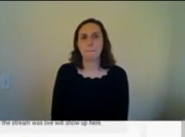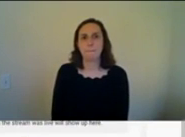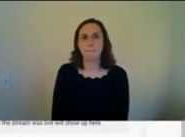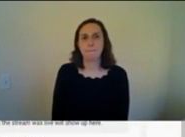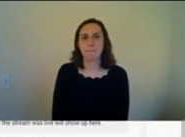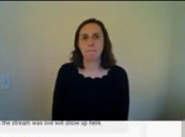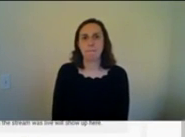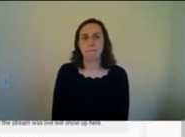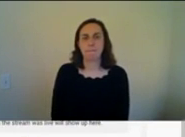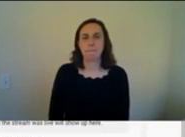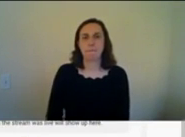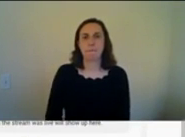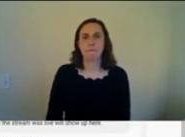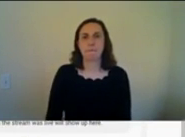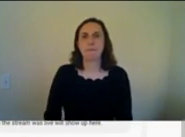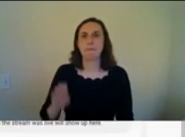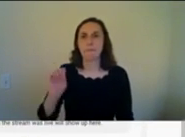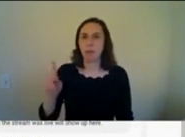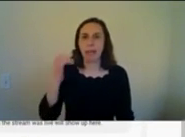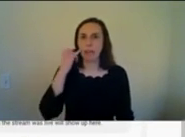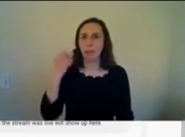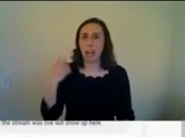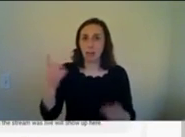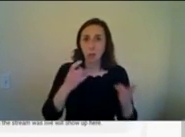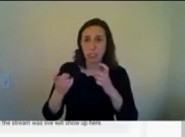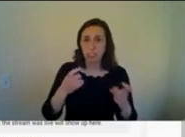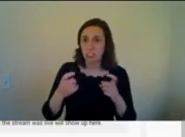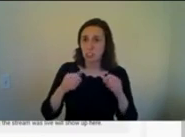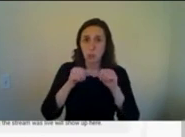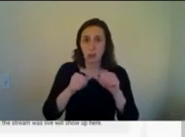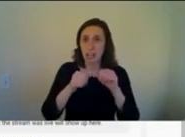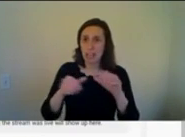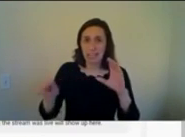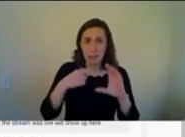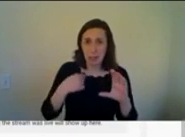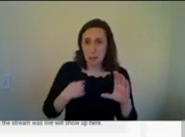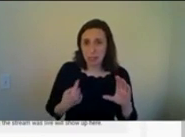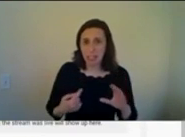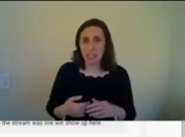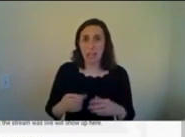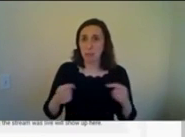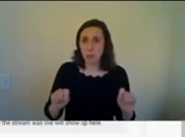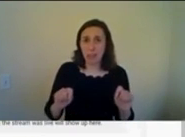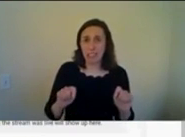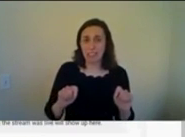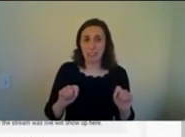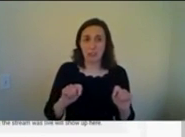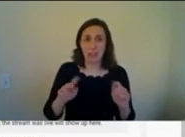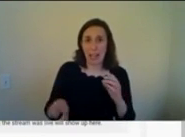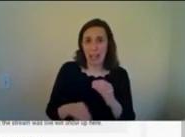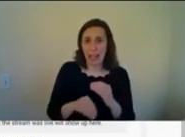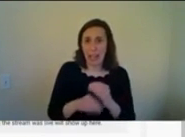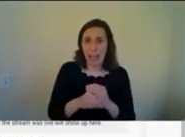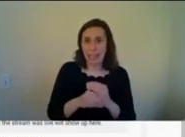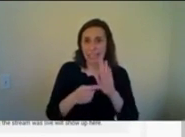On that note, continue to email me questions. I am trying to add examples. I've sent